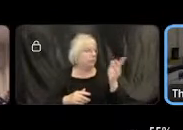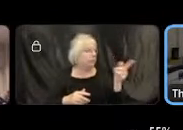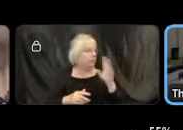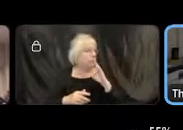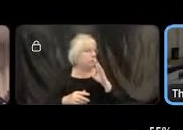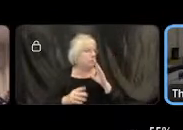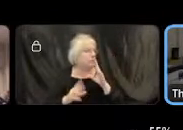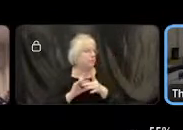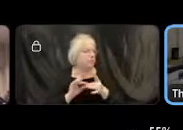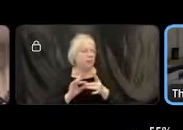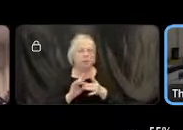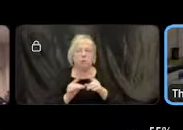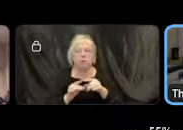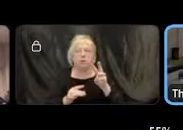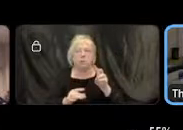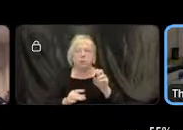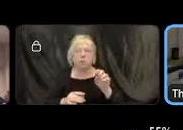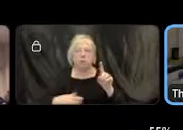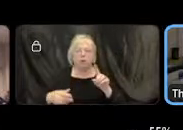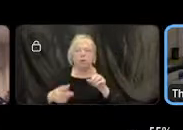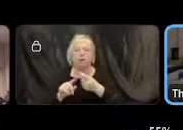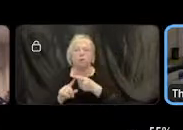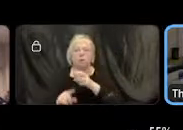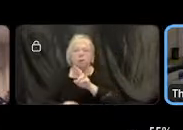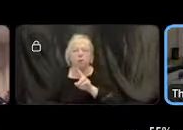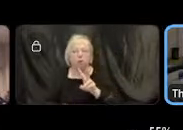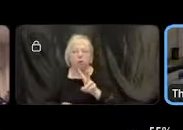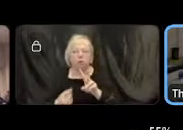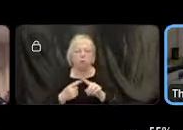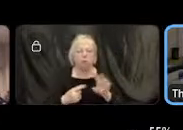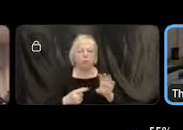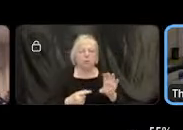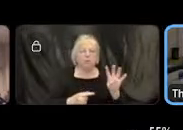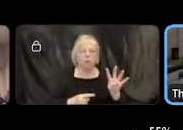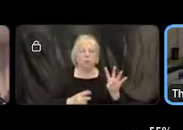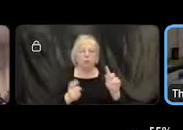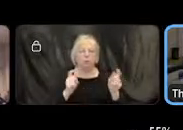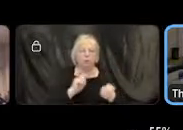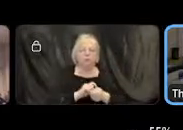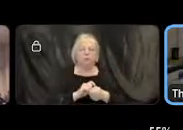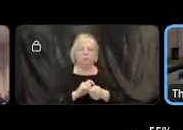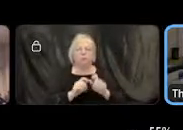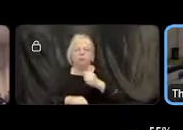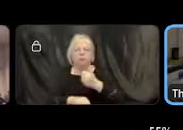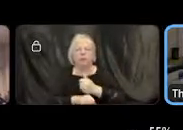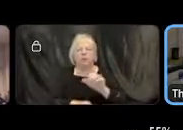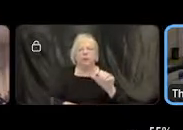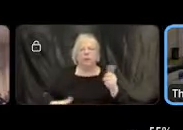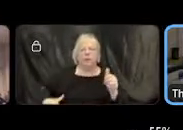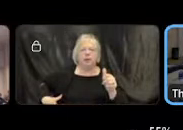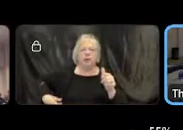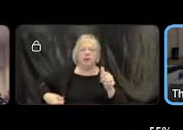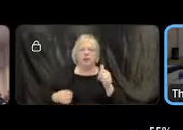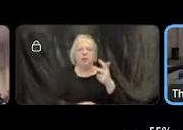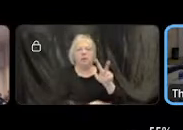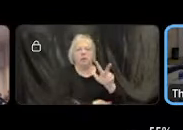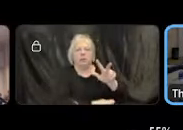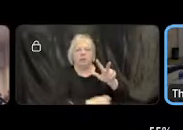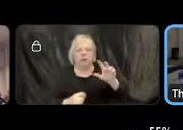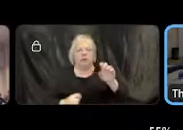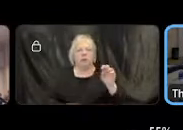This is a rezoning from R2 to C4, located at 10305 Geyer Springs